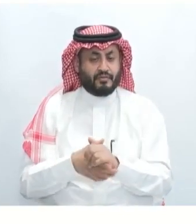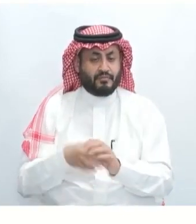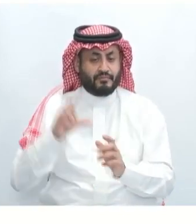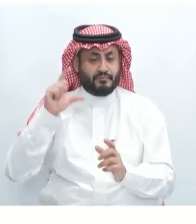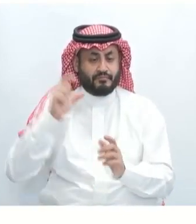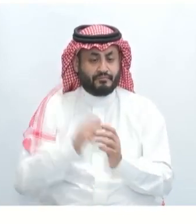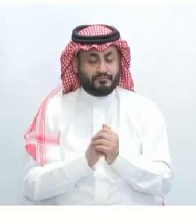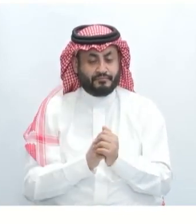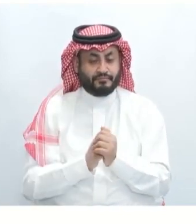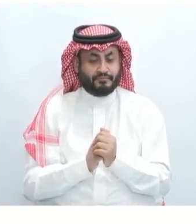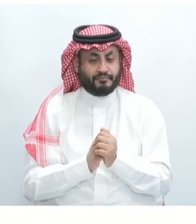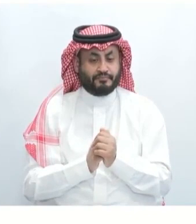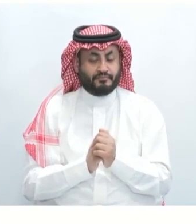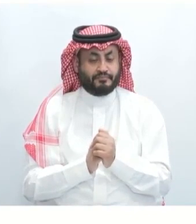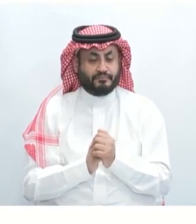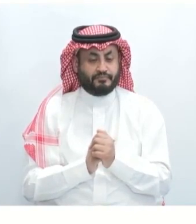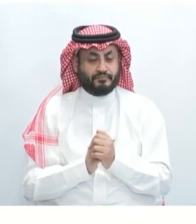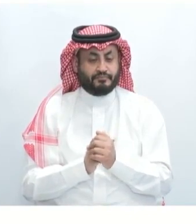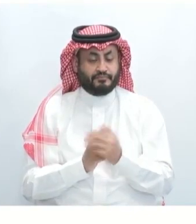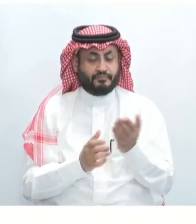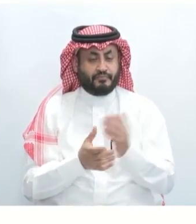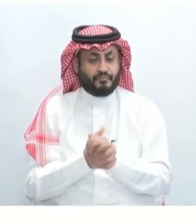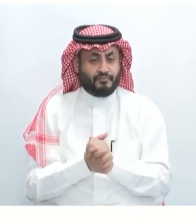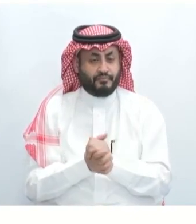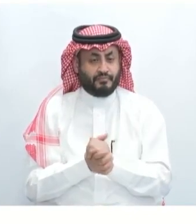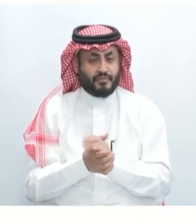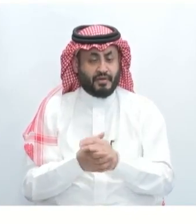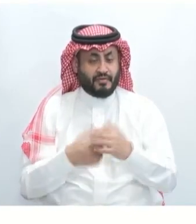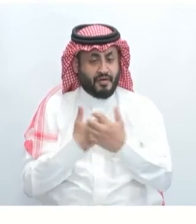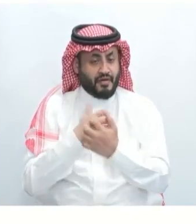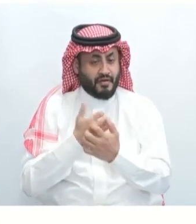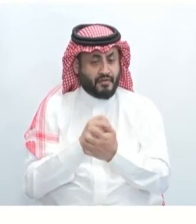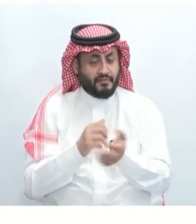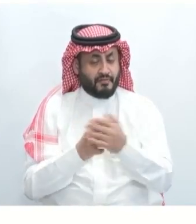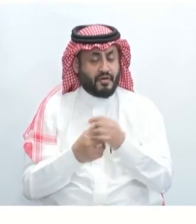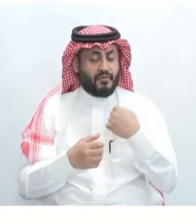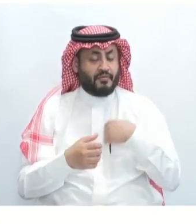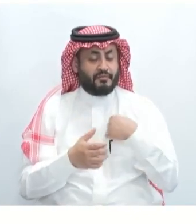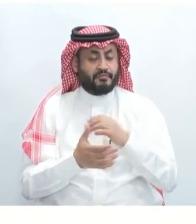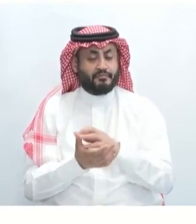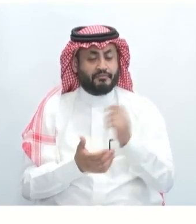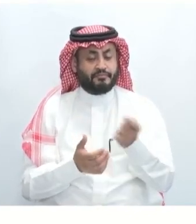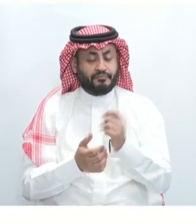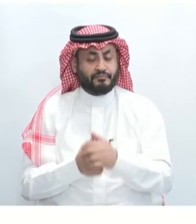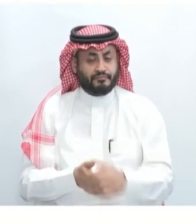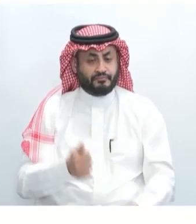Blue, excellent, so you can color it. Okay, are they orange? Are they white? So, capital A,